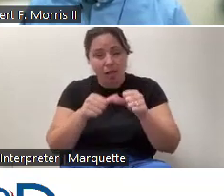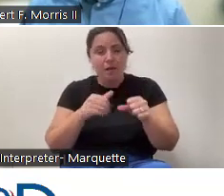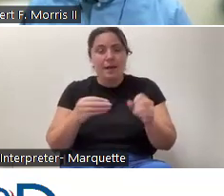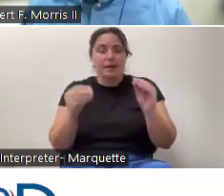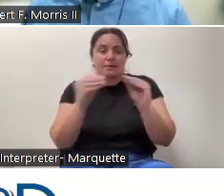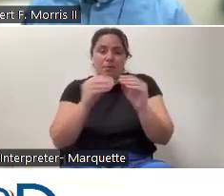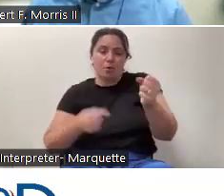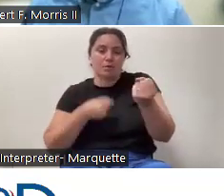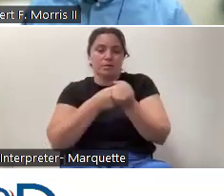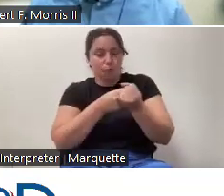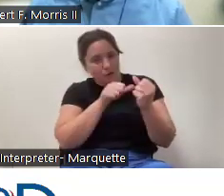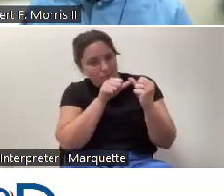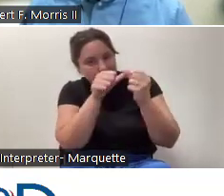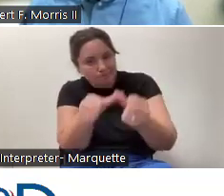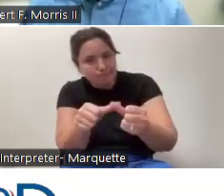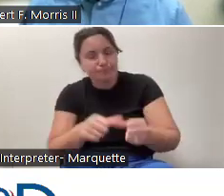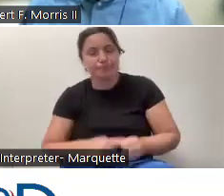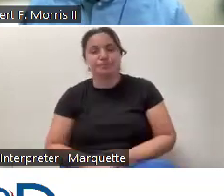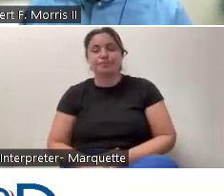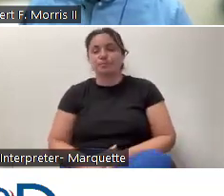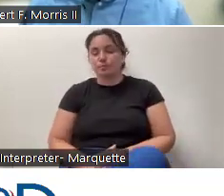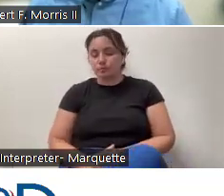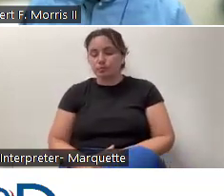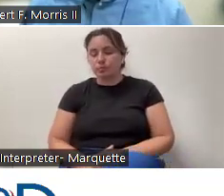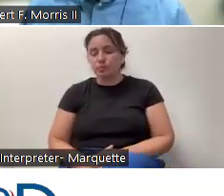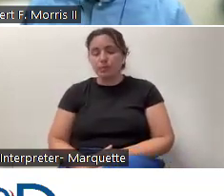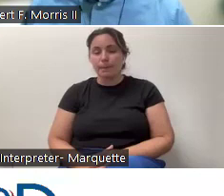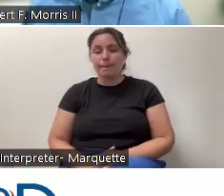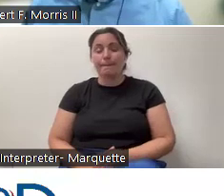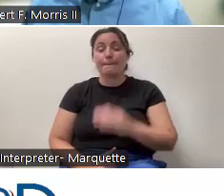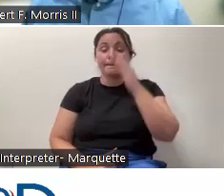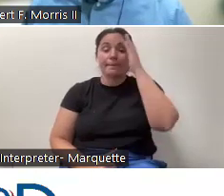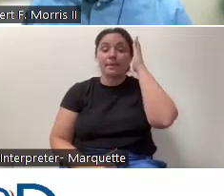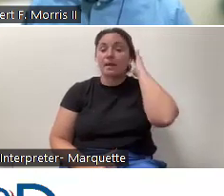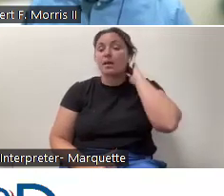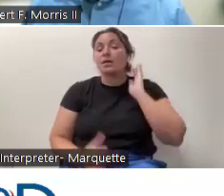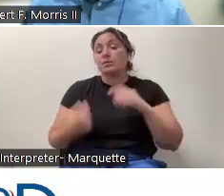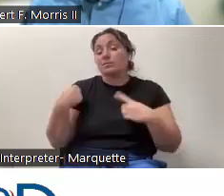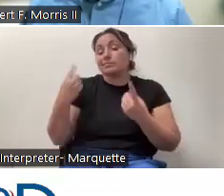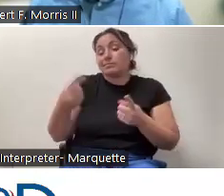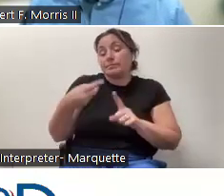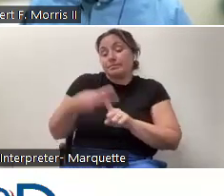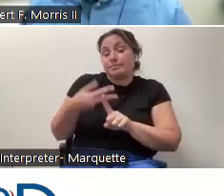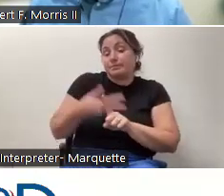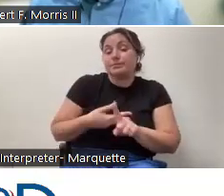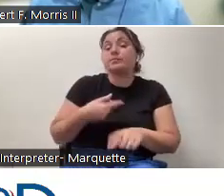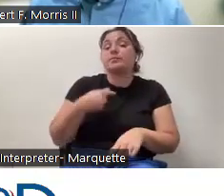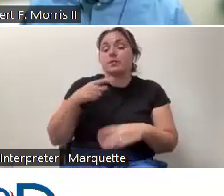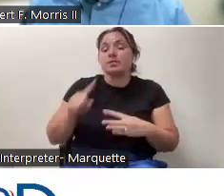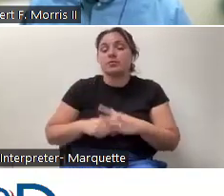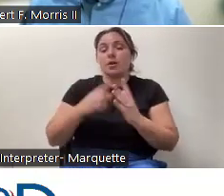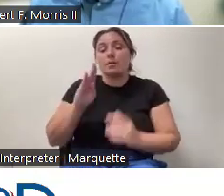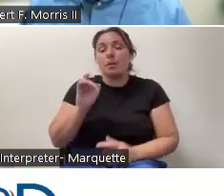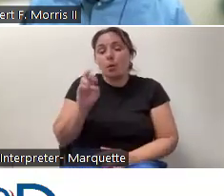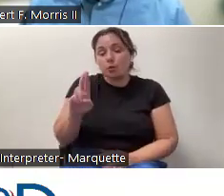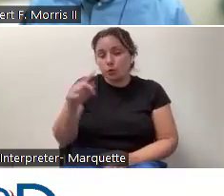that. Also, within the last few months, we've started the Boulder Brain Injury